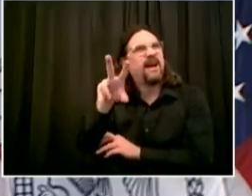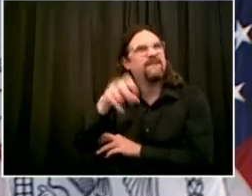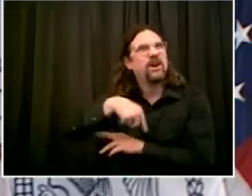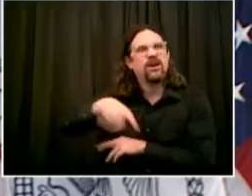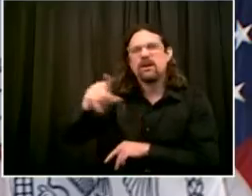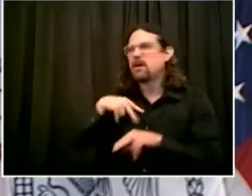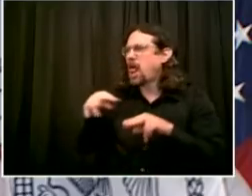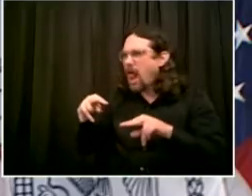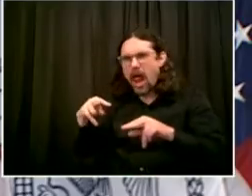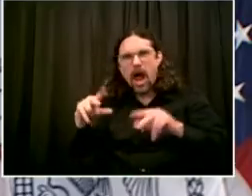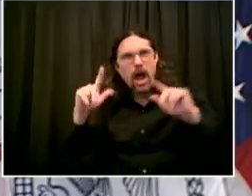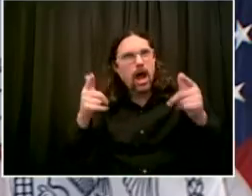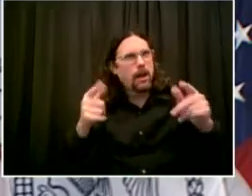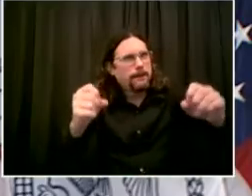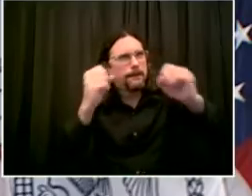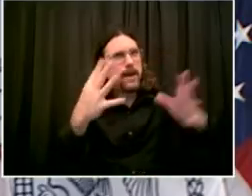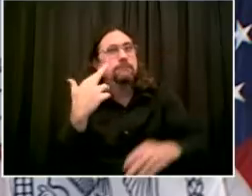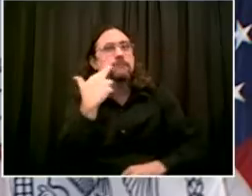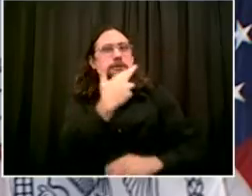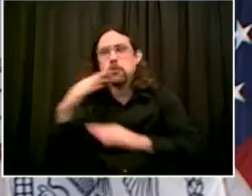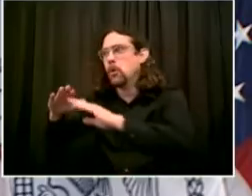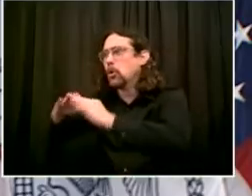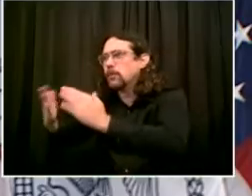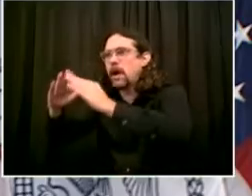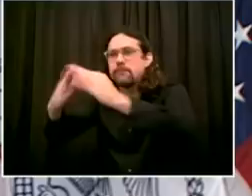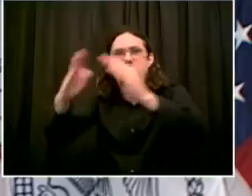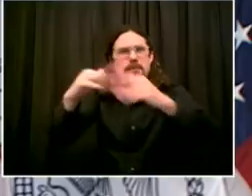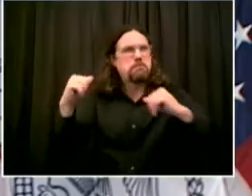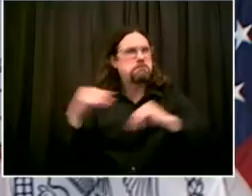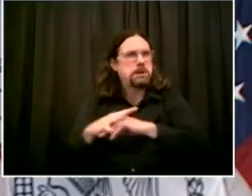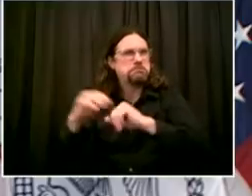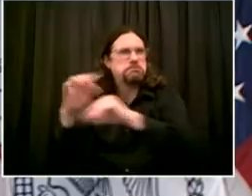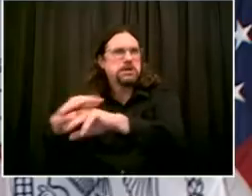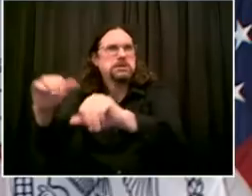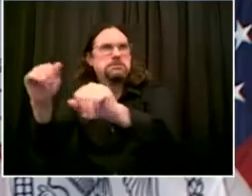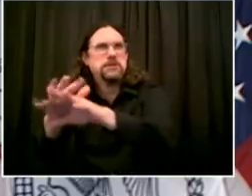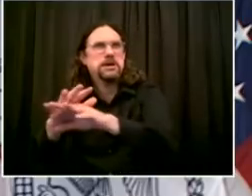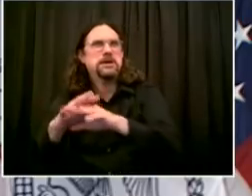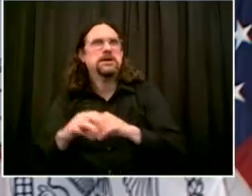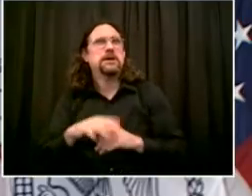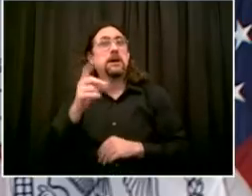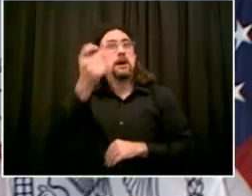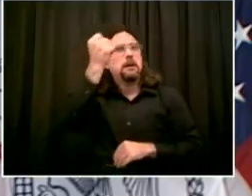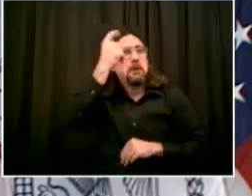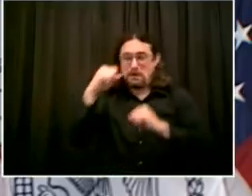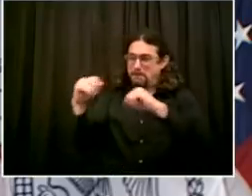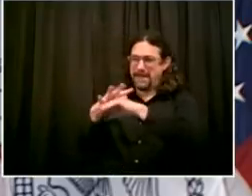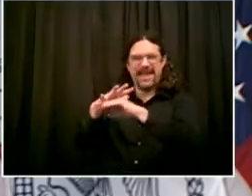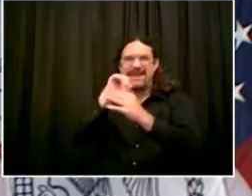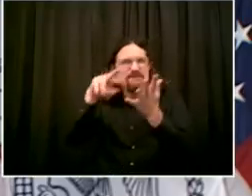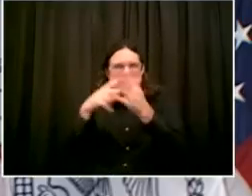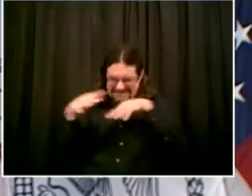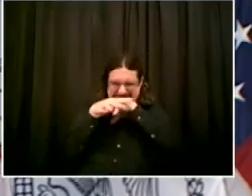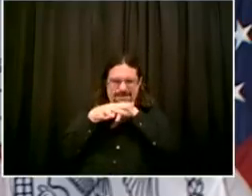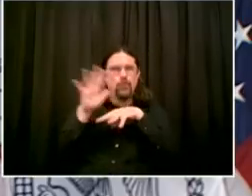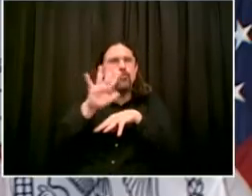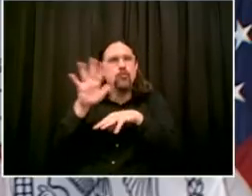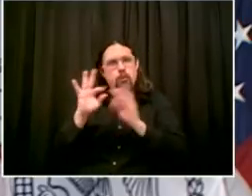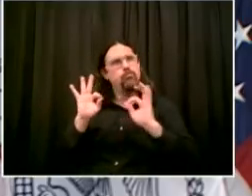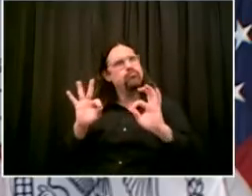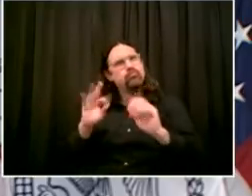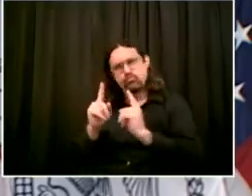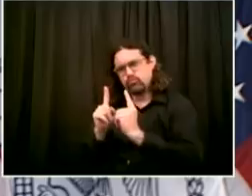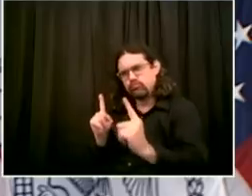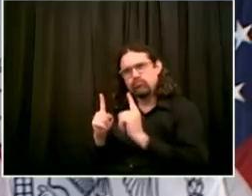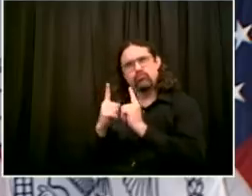doing a good job of obeying the rules, but also we're having a great, great time. And it was so good to see the life and the energy. It